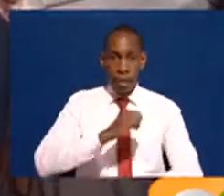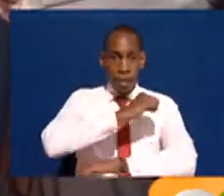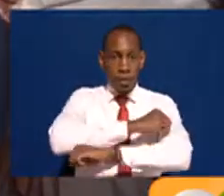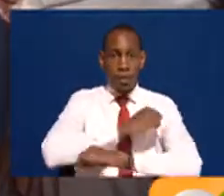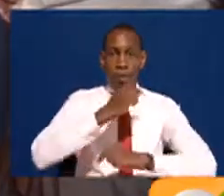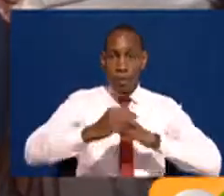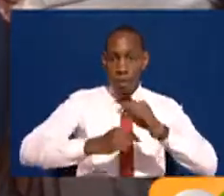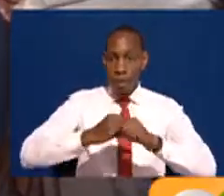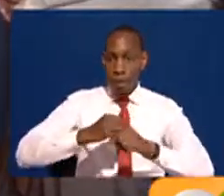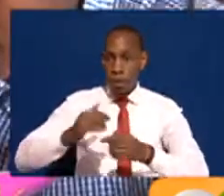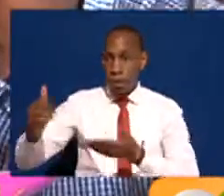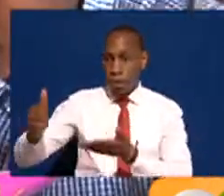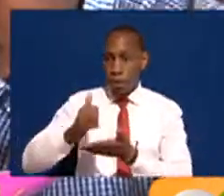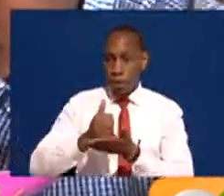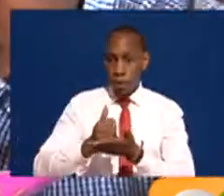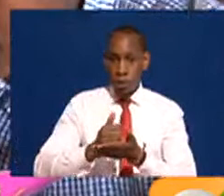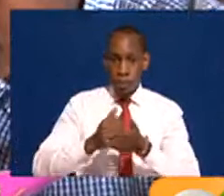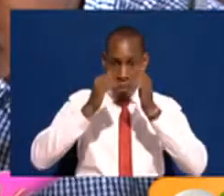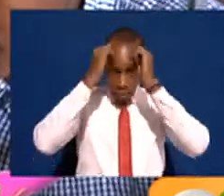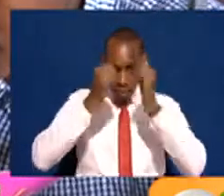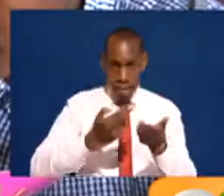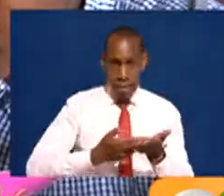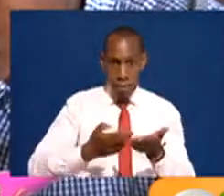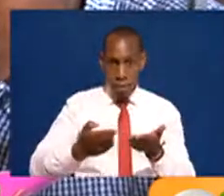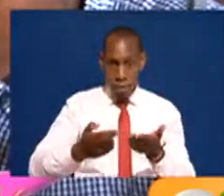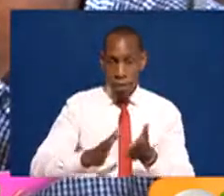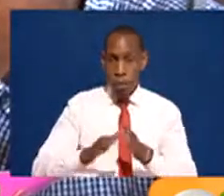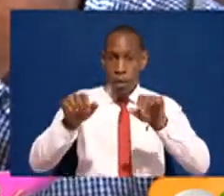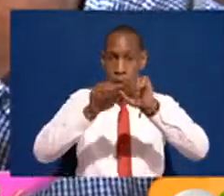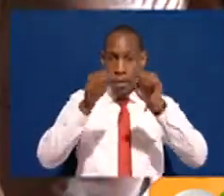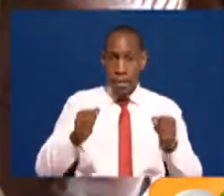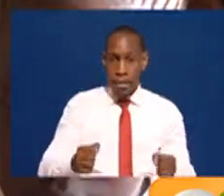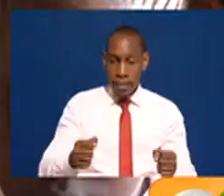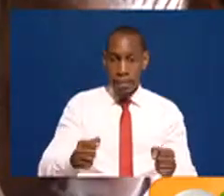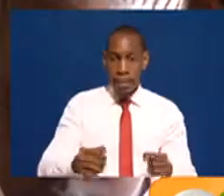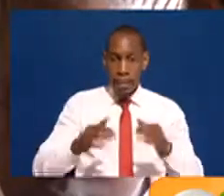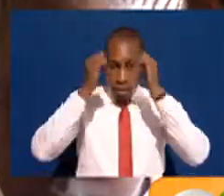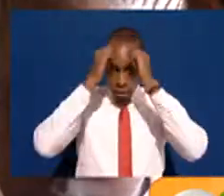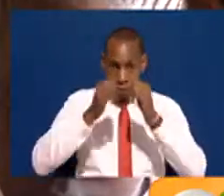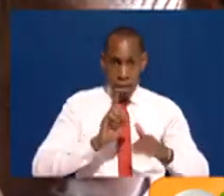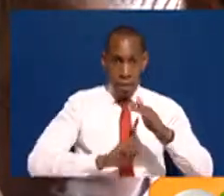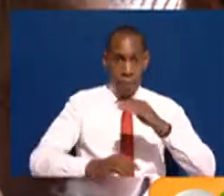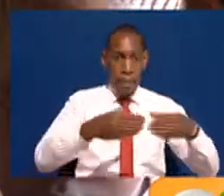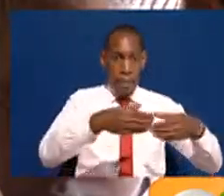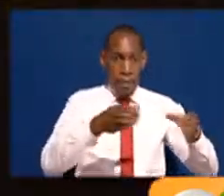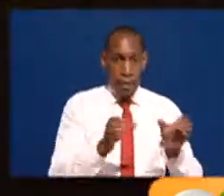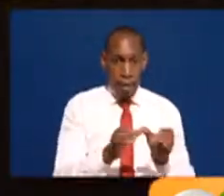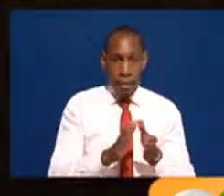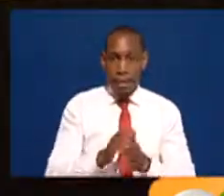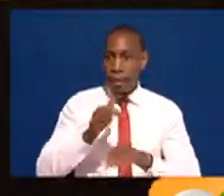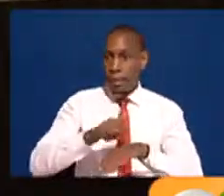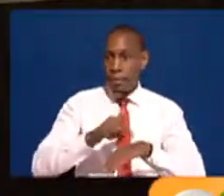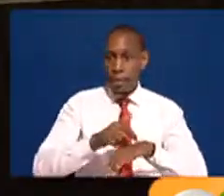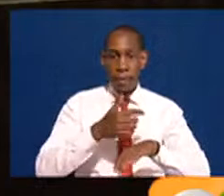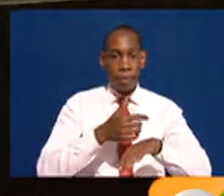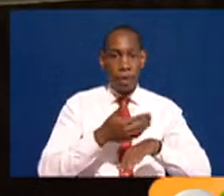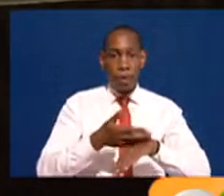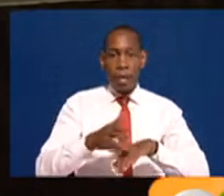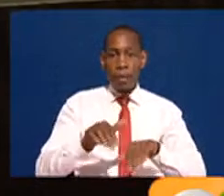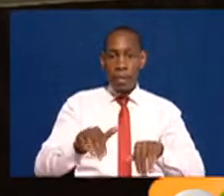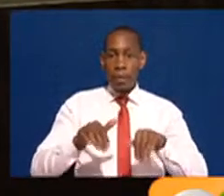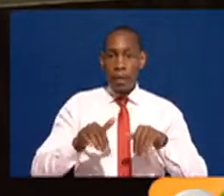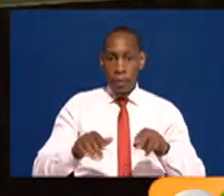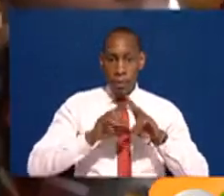continue admitting the children and registering them in the NEMIS systems, those already in class are whiling away time, waiting for the